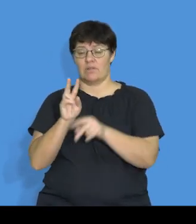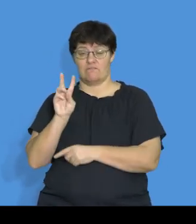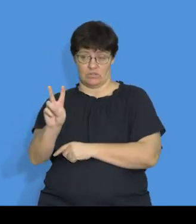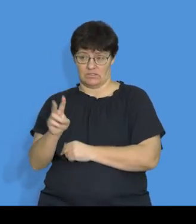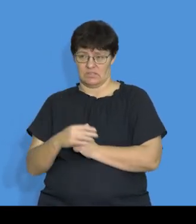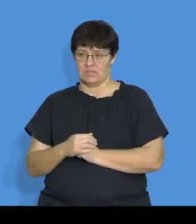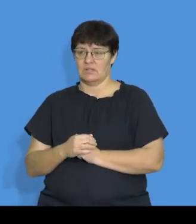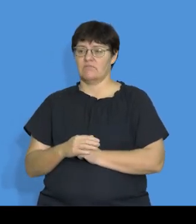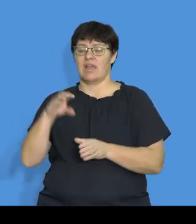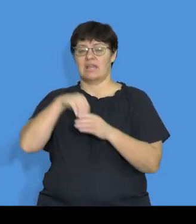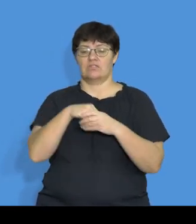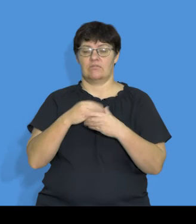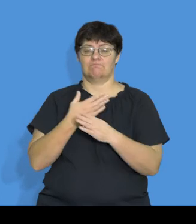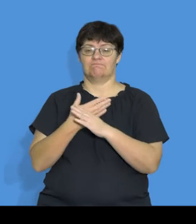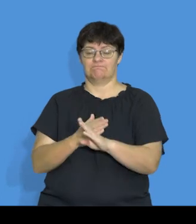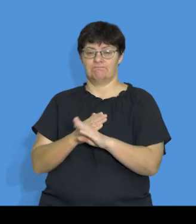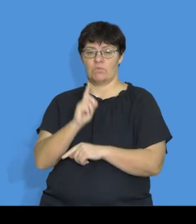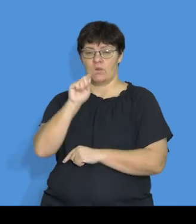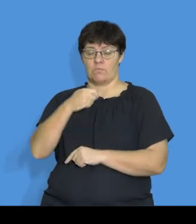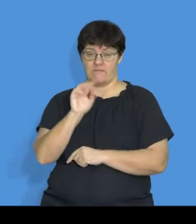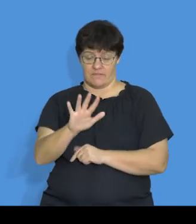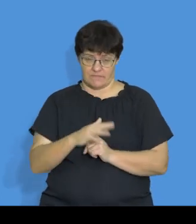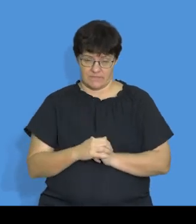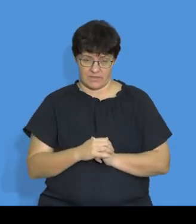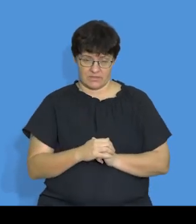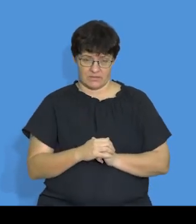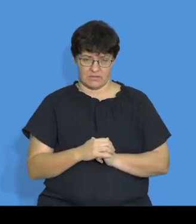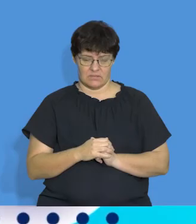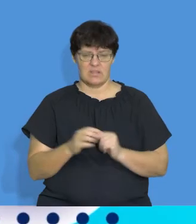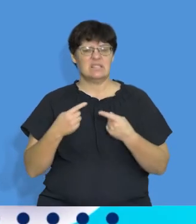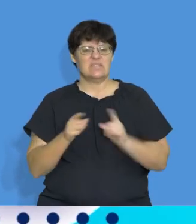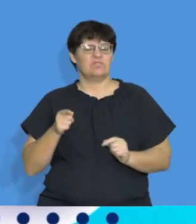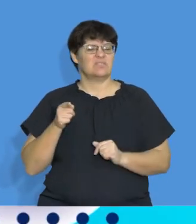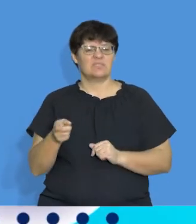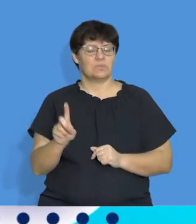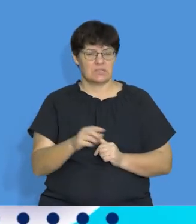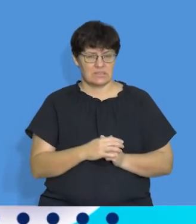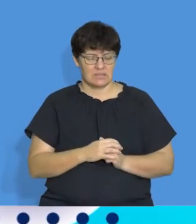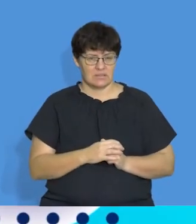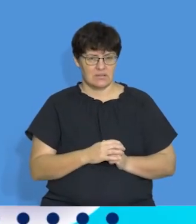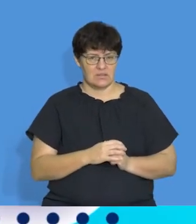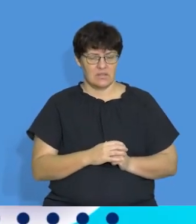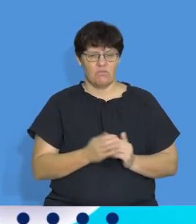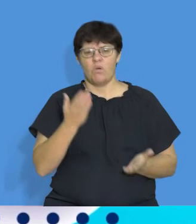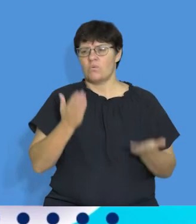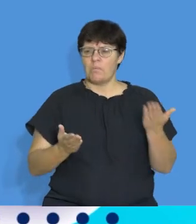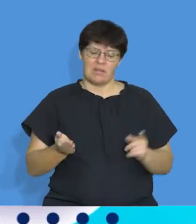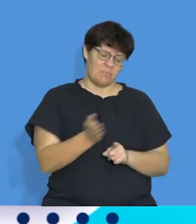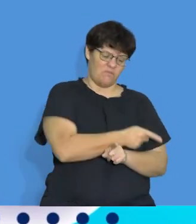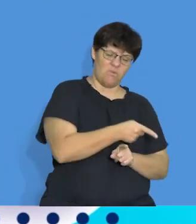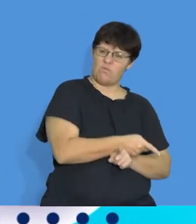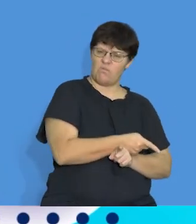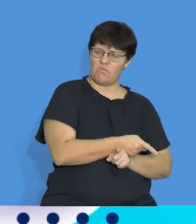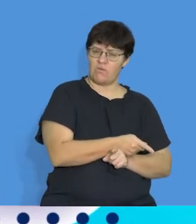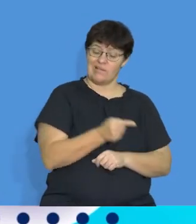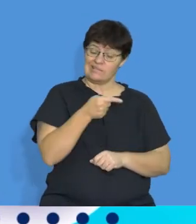internal resistance of 1.5. So what's different in this scenario, if we compare it to the earlier one? In the first